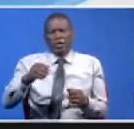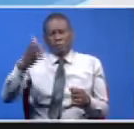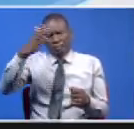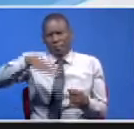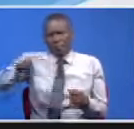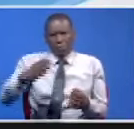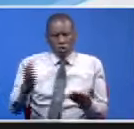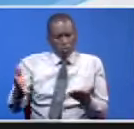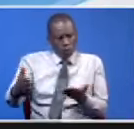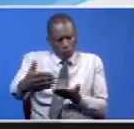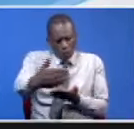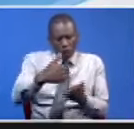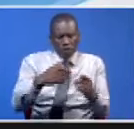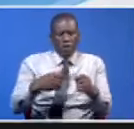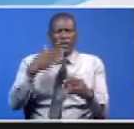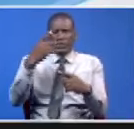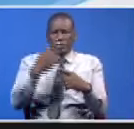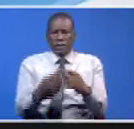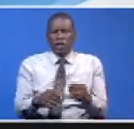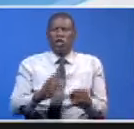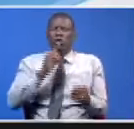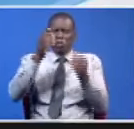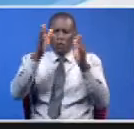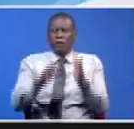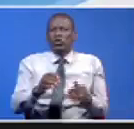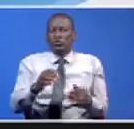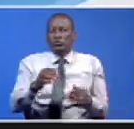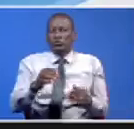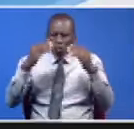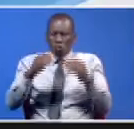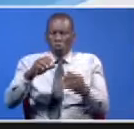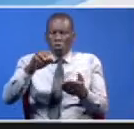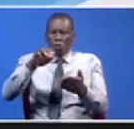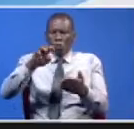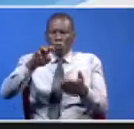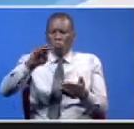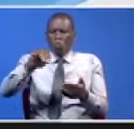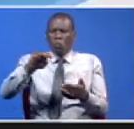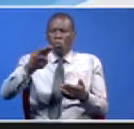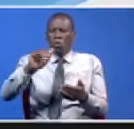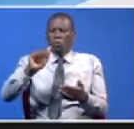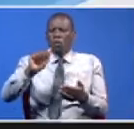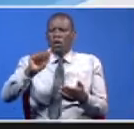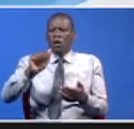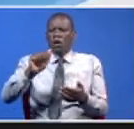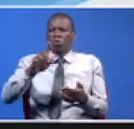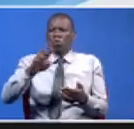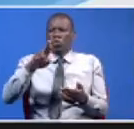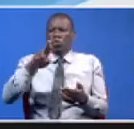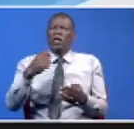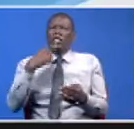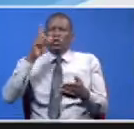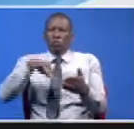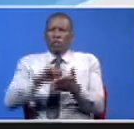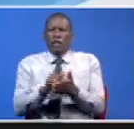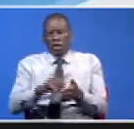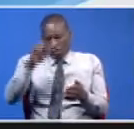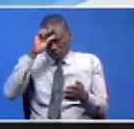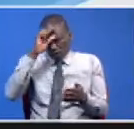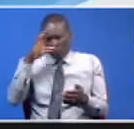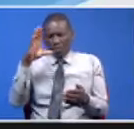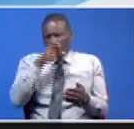from early next year. Spokesperson Isaac Mwaura now says government is facing a deficit of more than 340